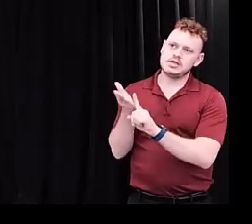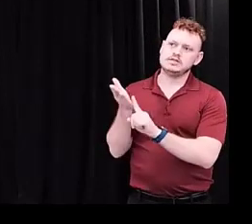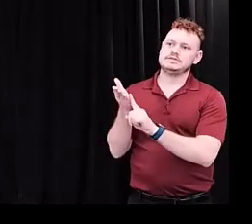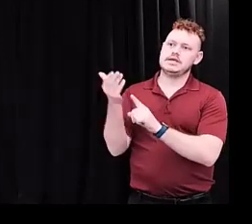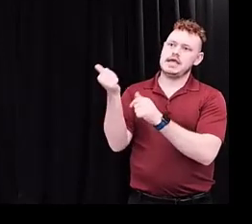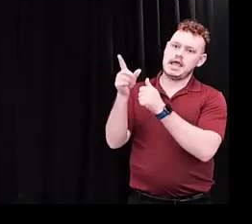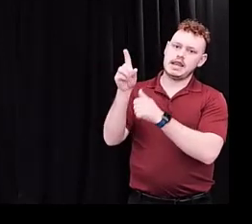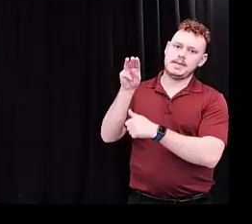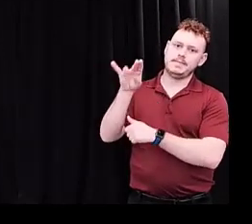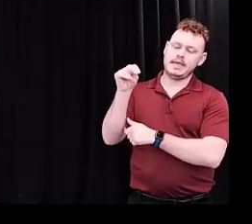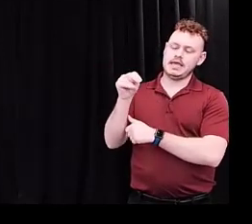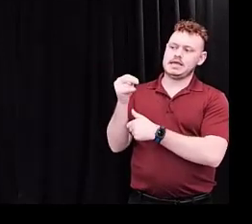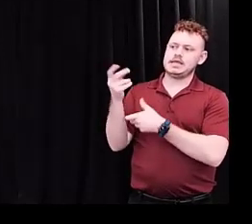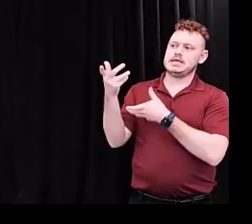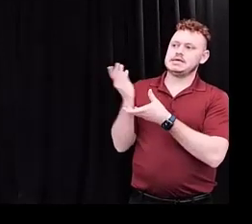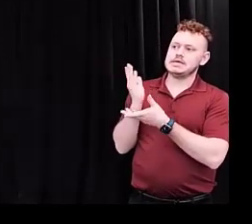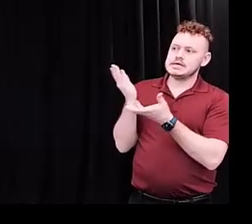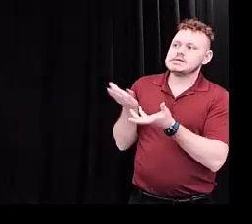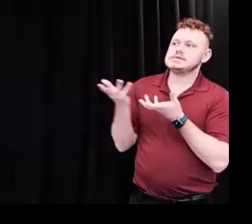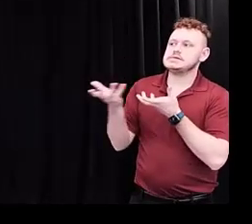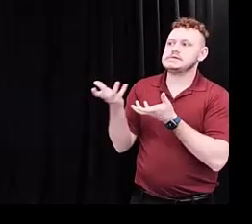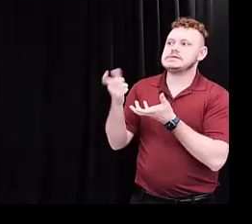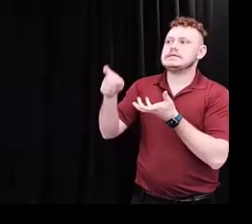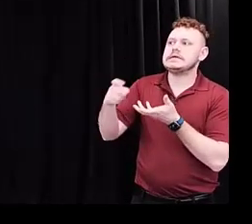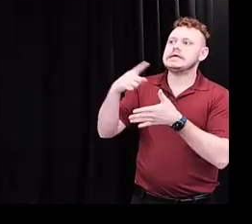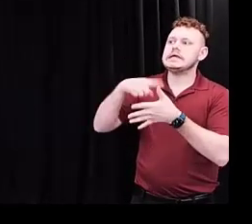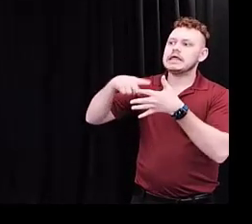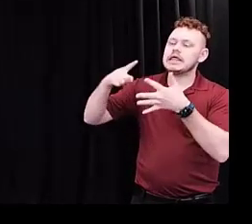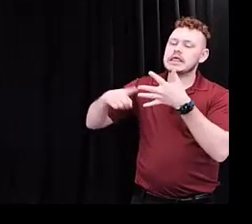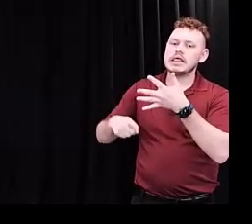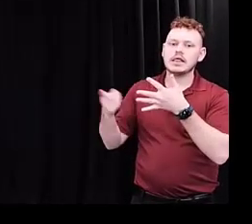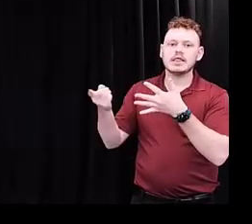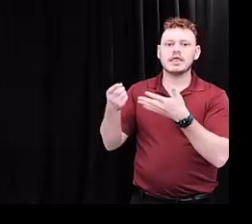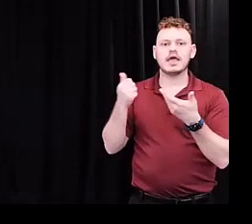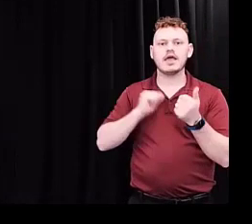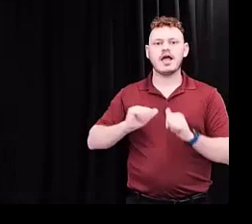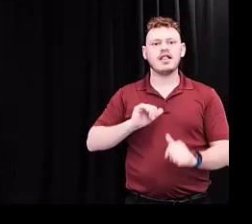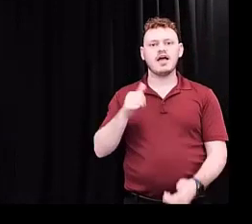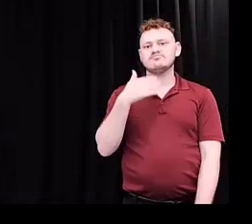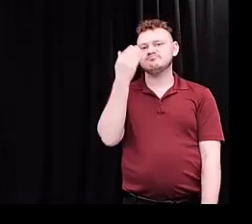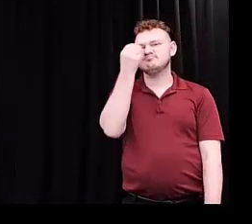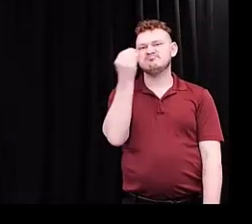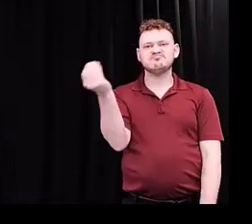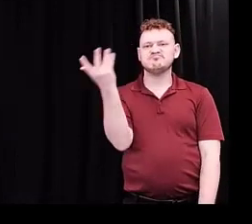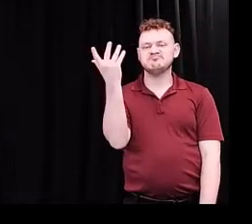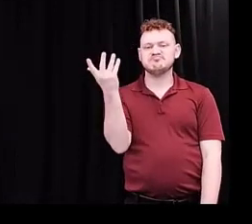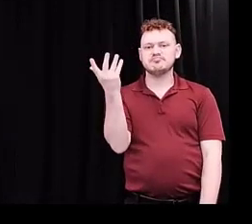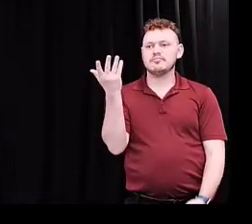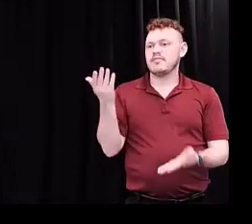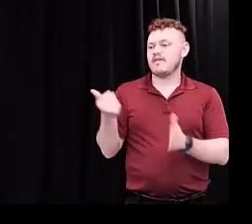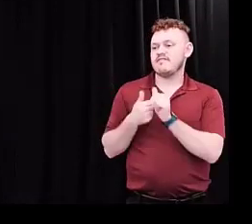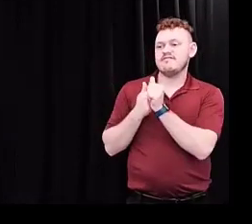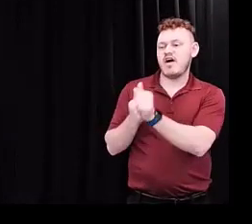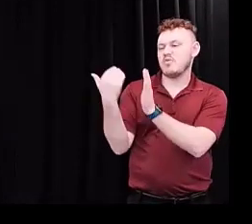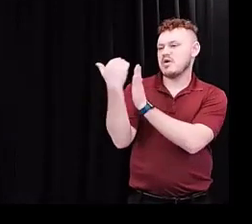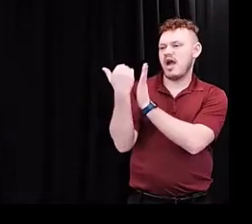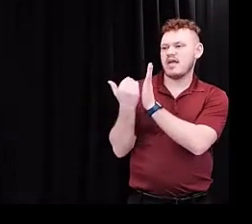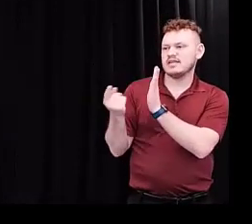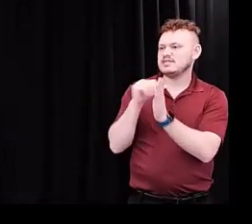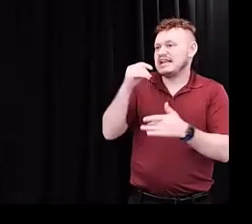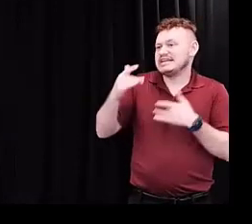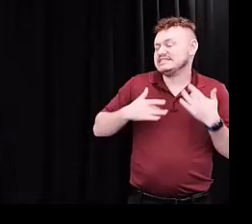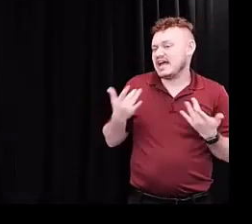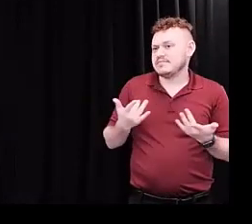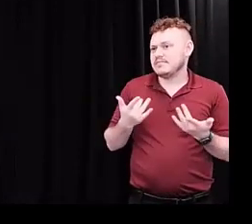that accessibility guidelines are followed across our site. They act like they just don't care. Maybe following guidelines doesn't necessarily make our site look as